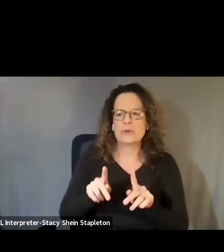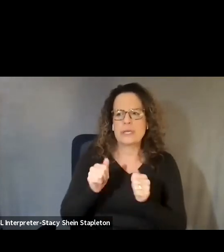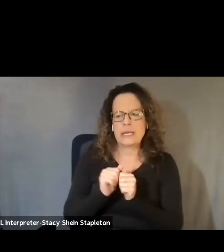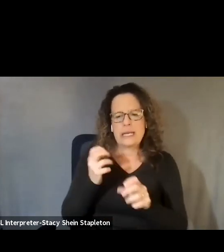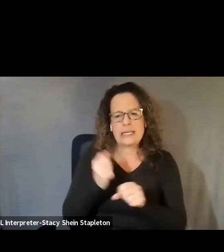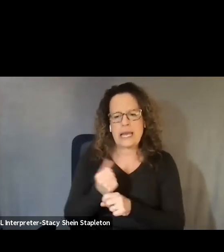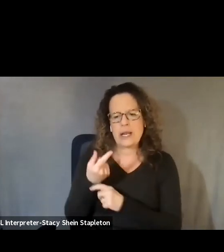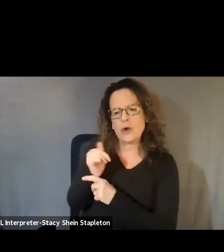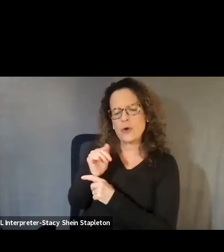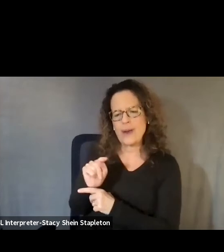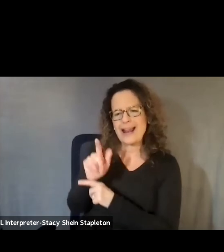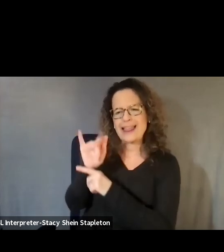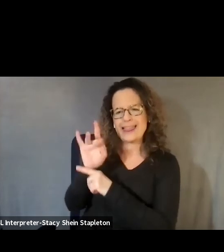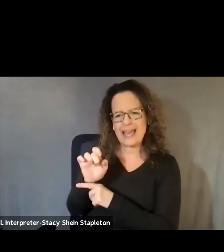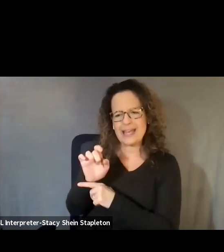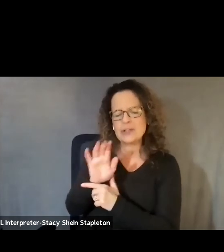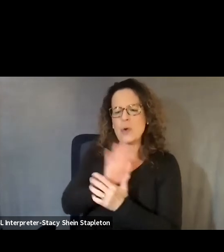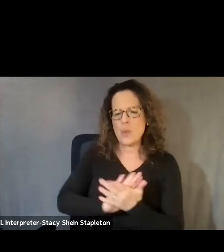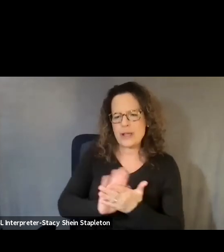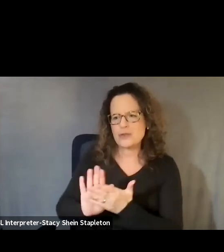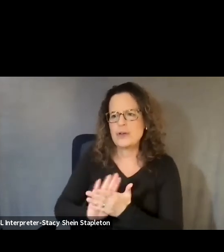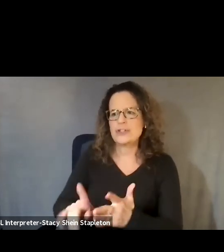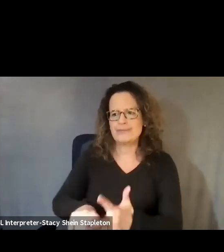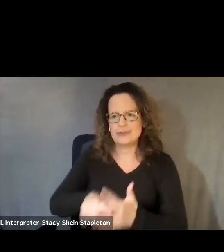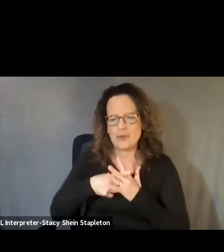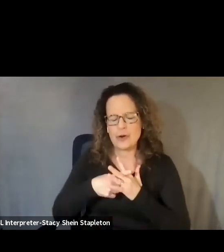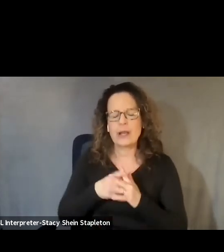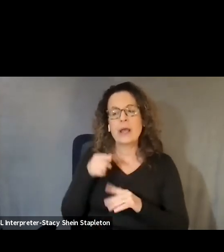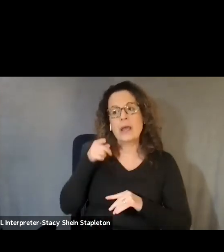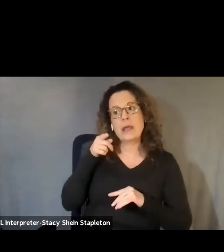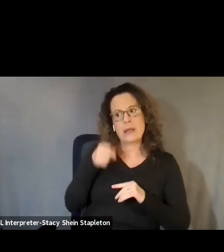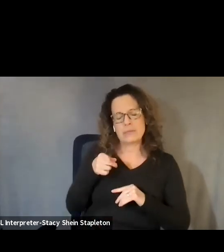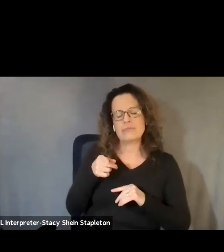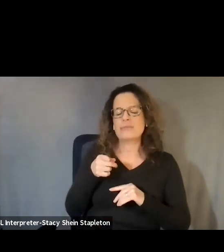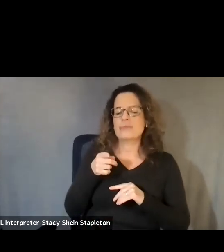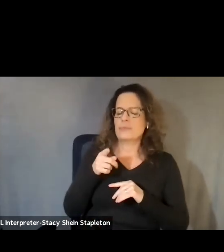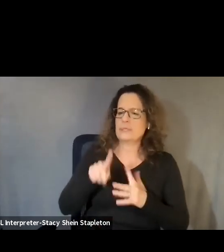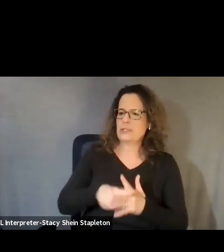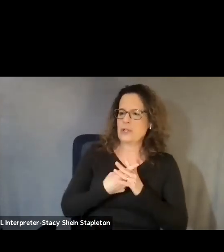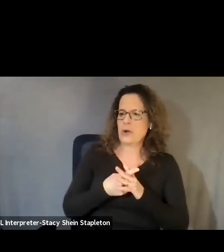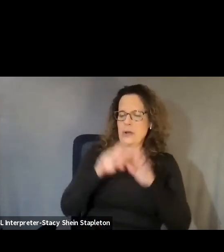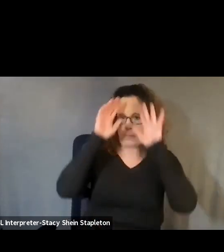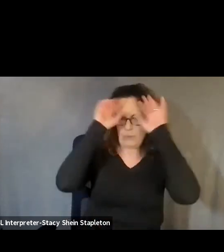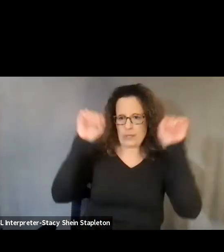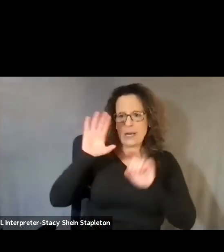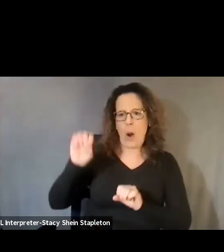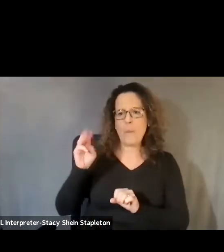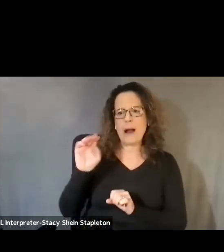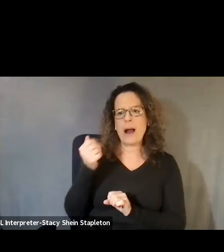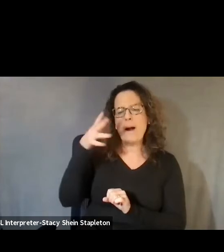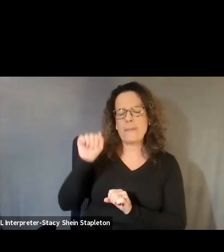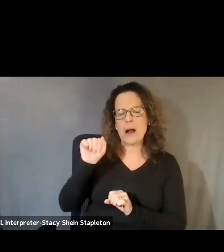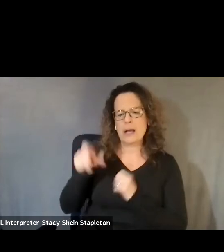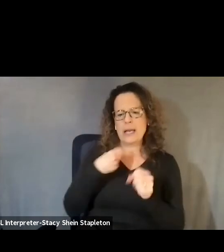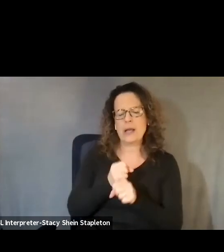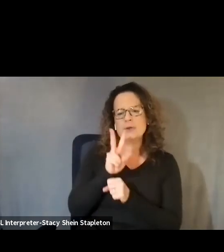the Great Lakes Restoration Initiative up and running. This was instituted by President Obama in